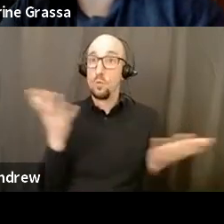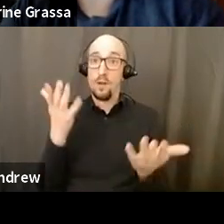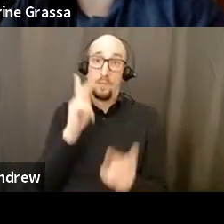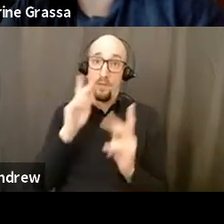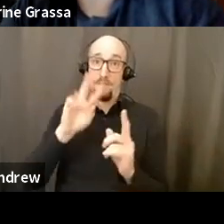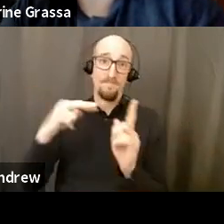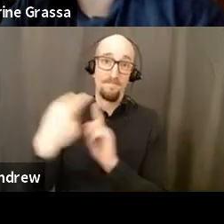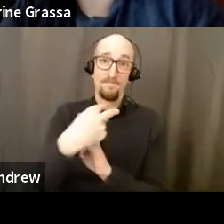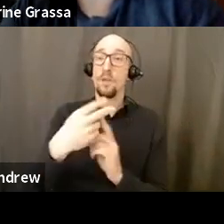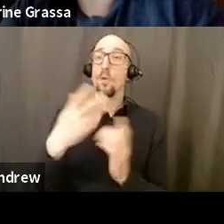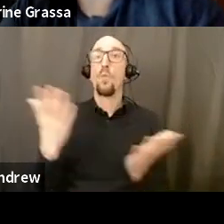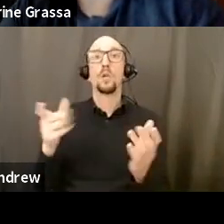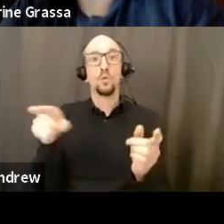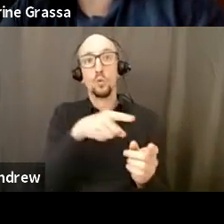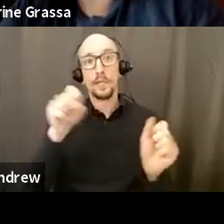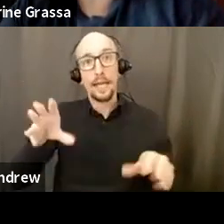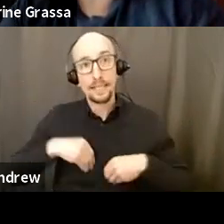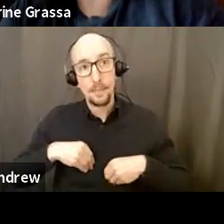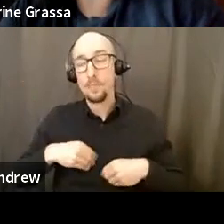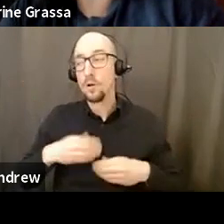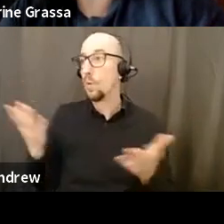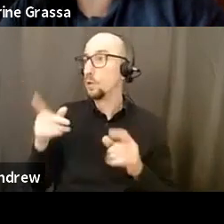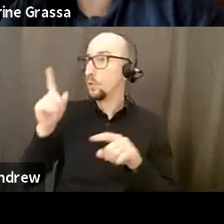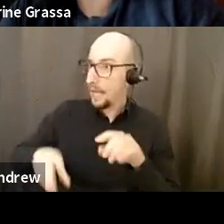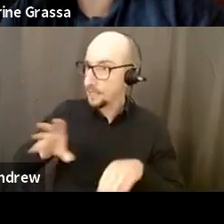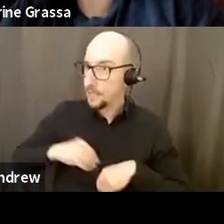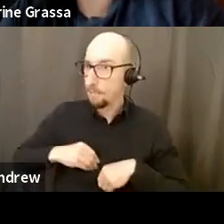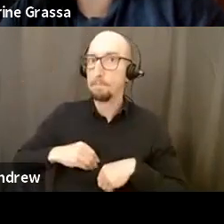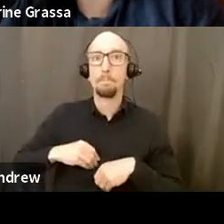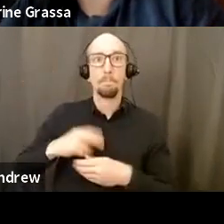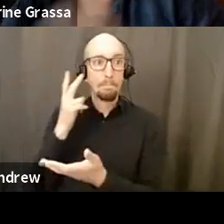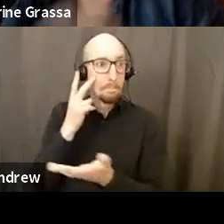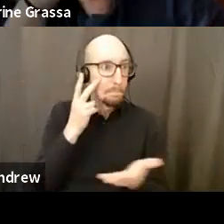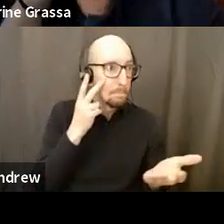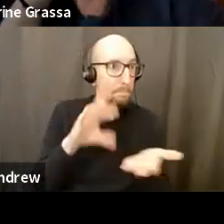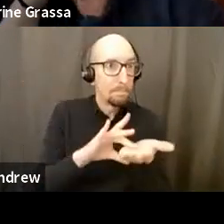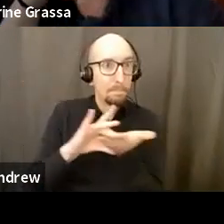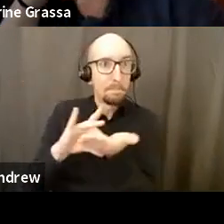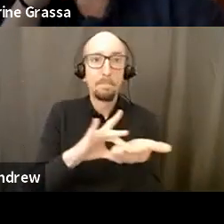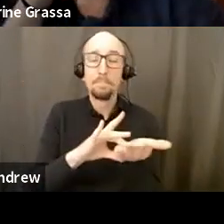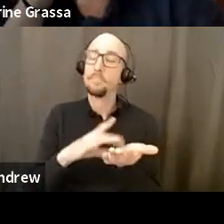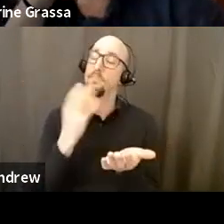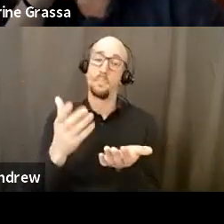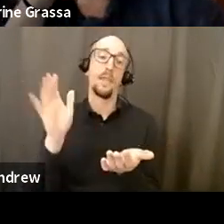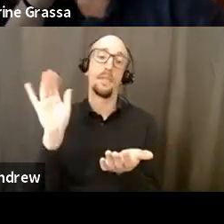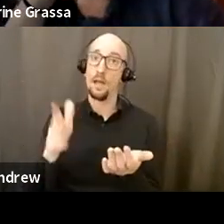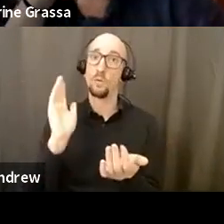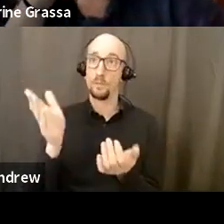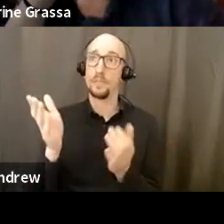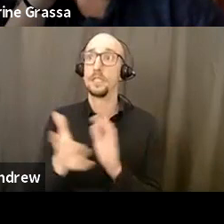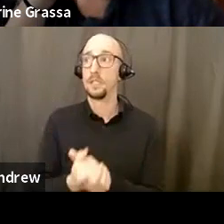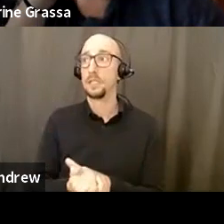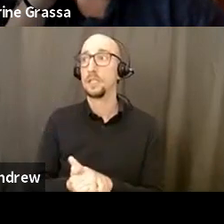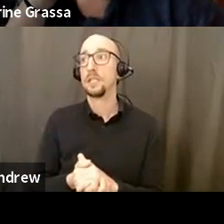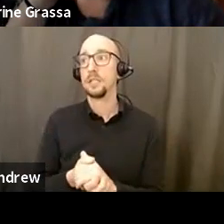people can live with and cannot live with. And that is probably